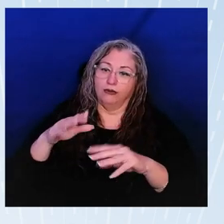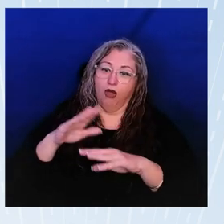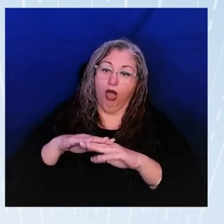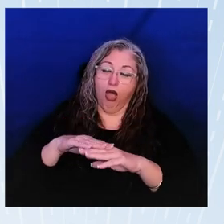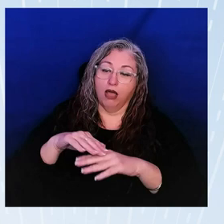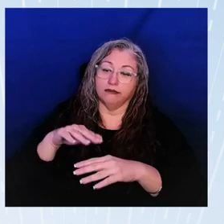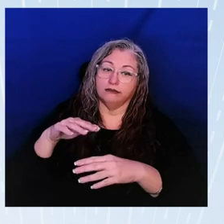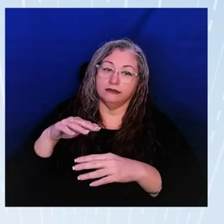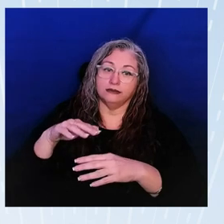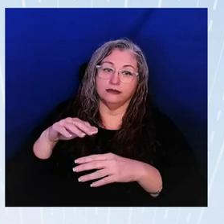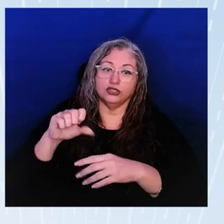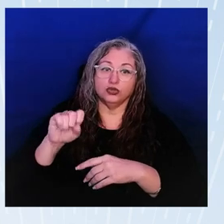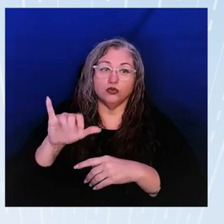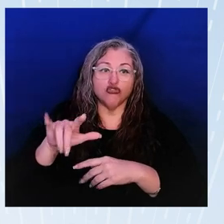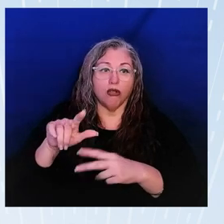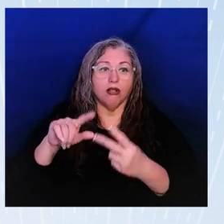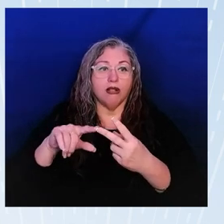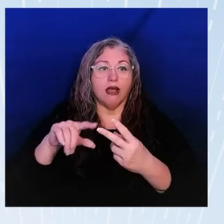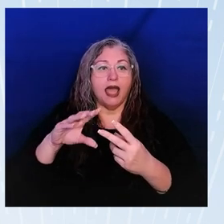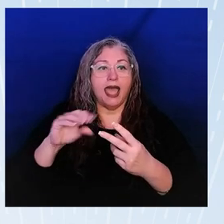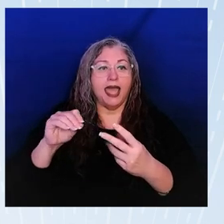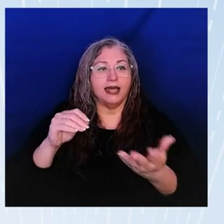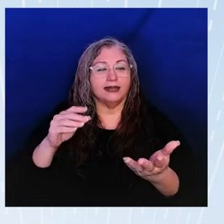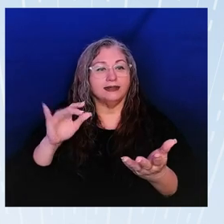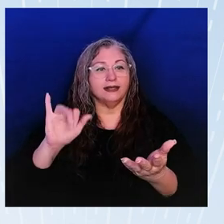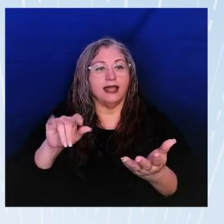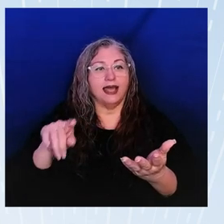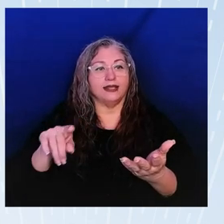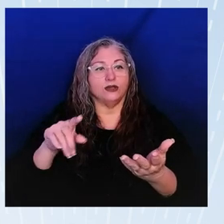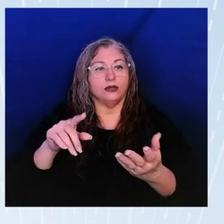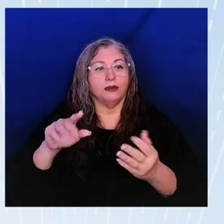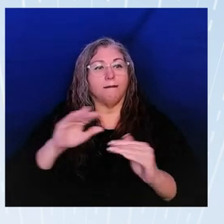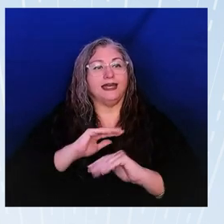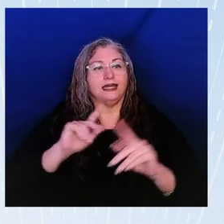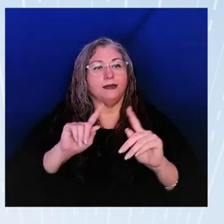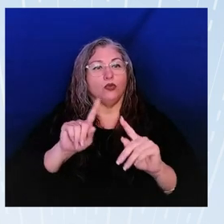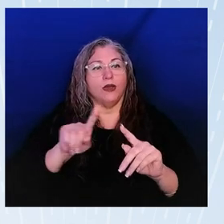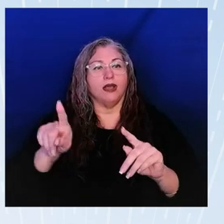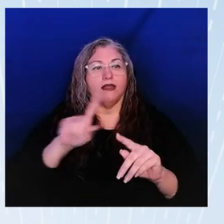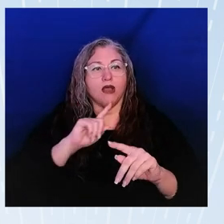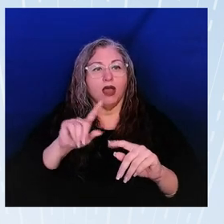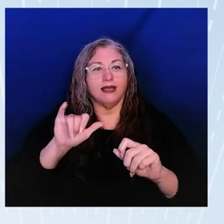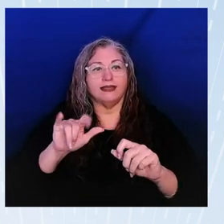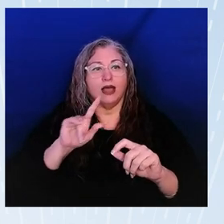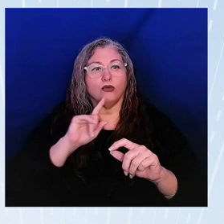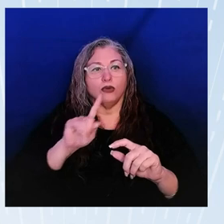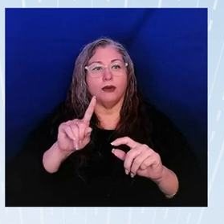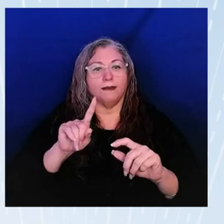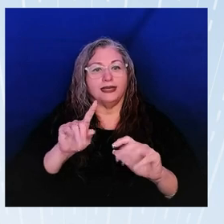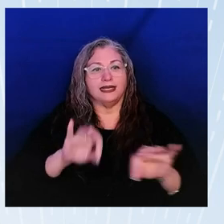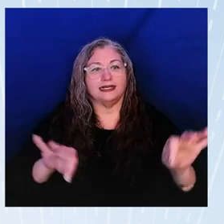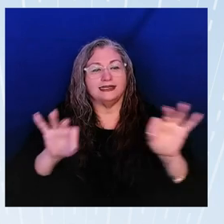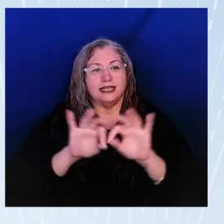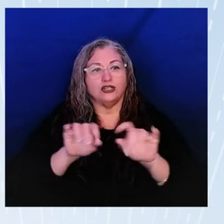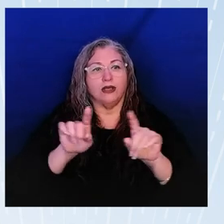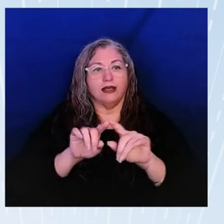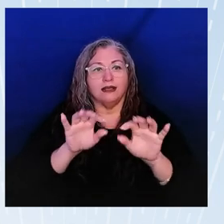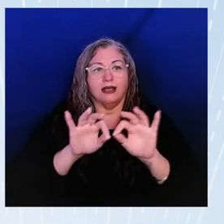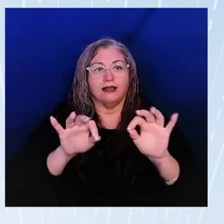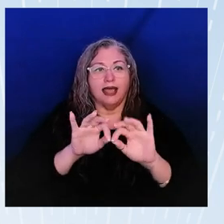and they're just fine, you know, meeting people where they are, I think, is going to be as essential as the language access. And